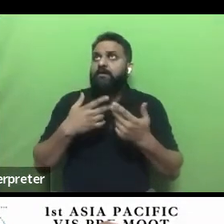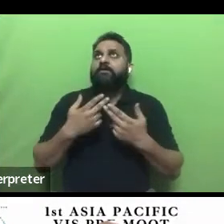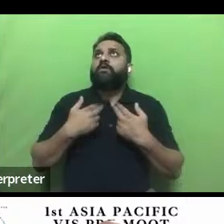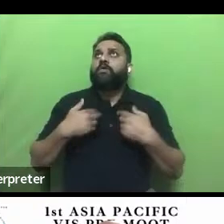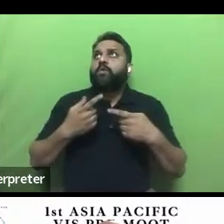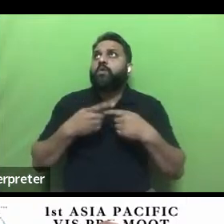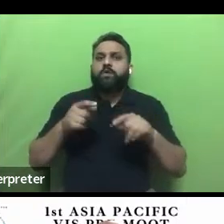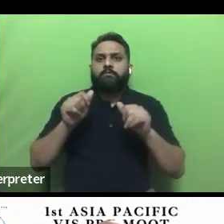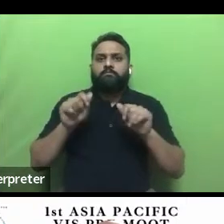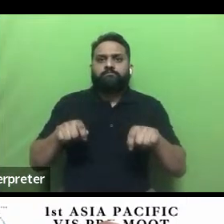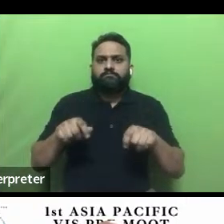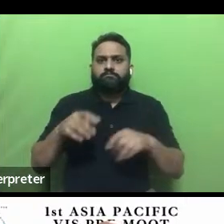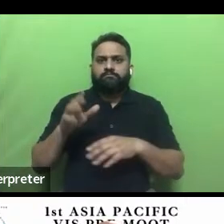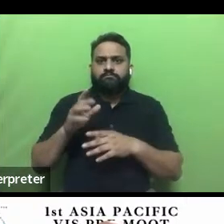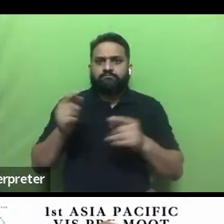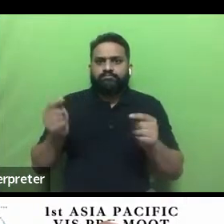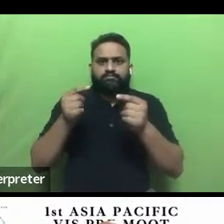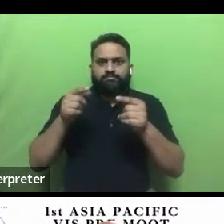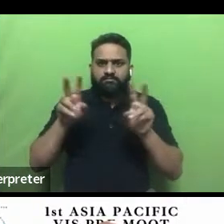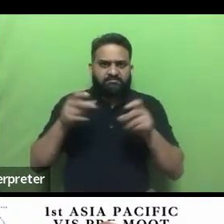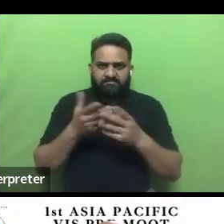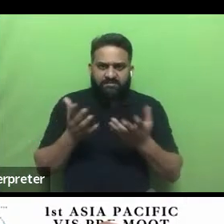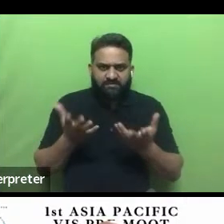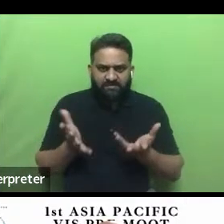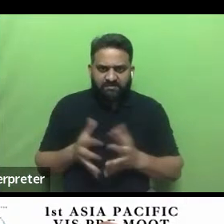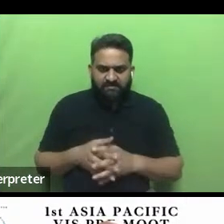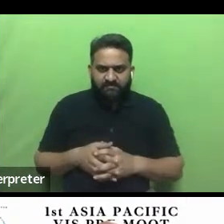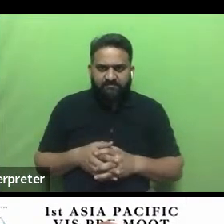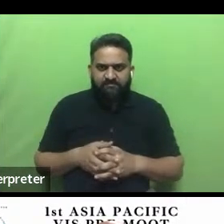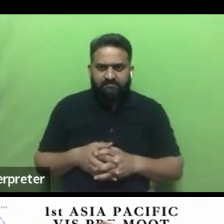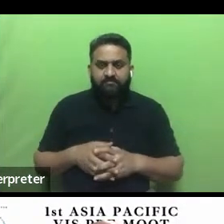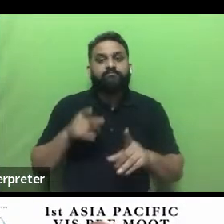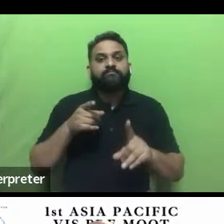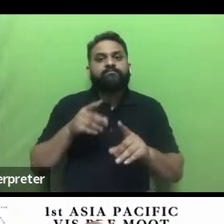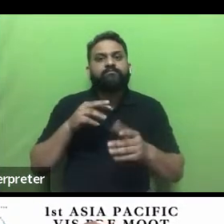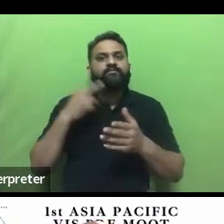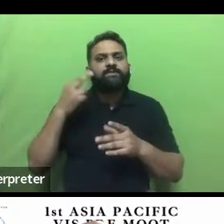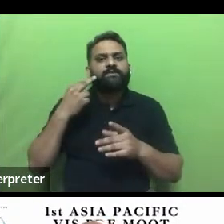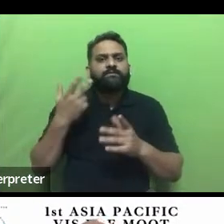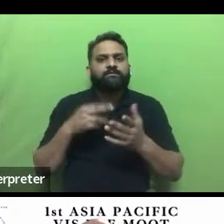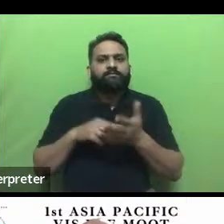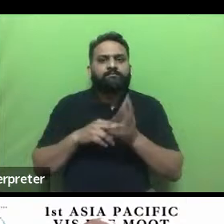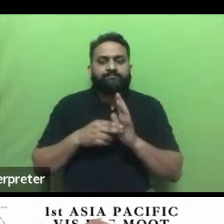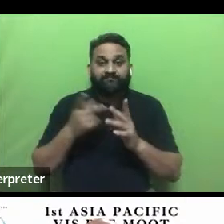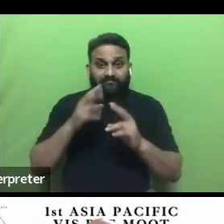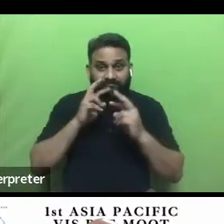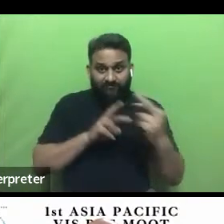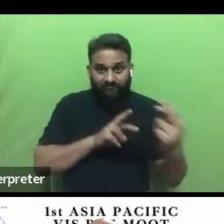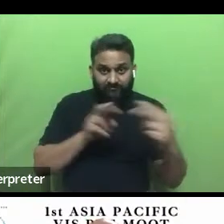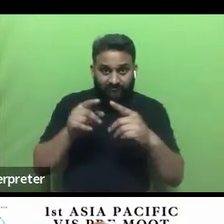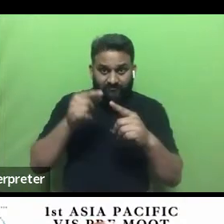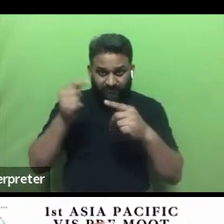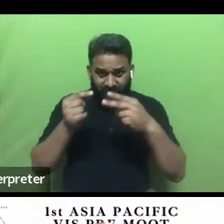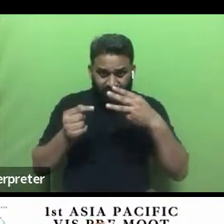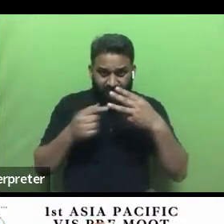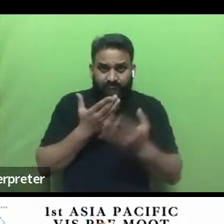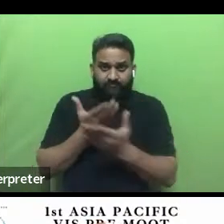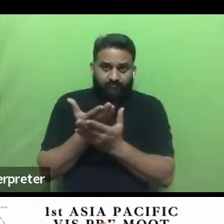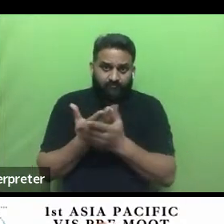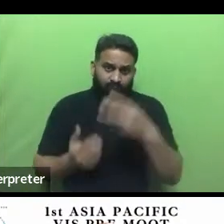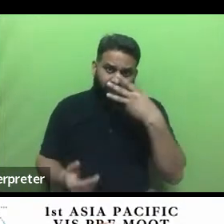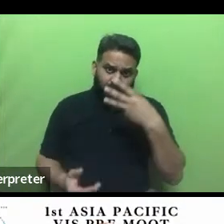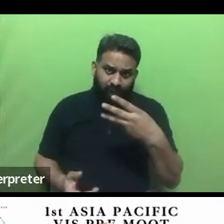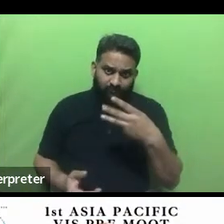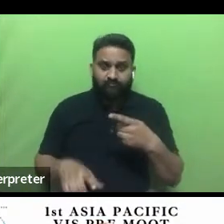hear the present dispute. For this purpose, the respondent will be making three broad submissions.